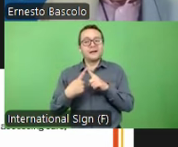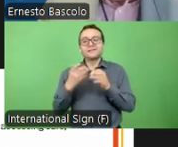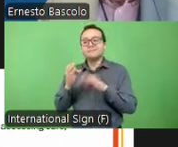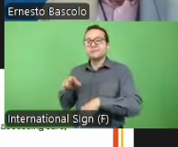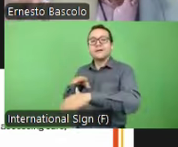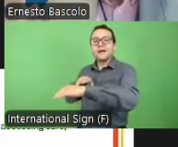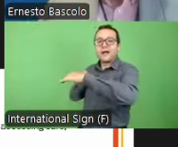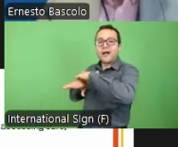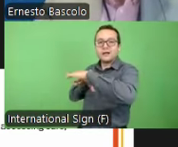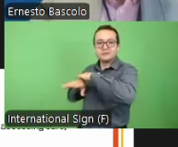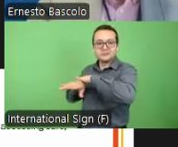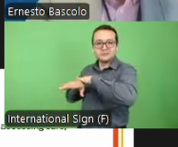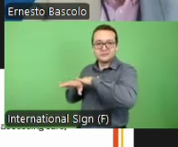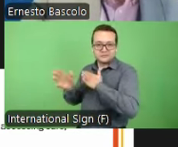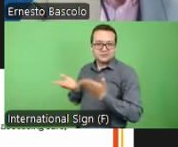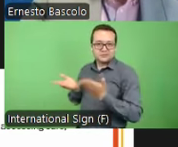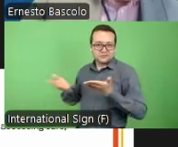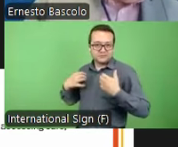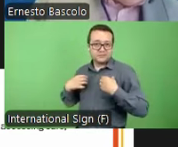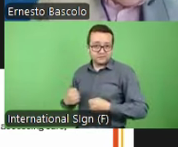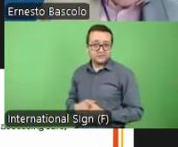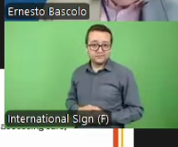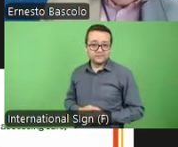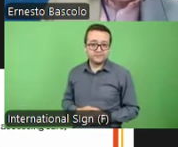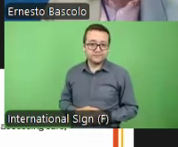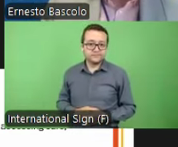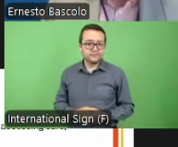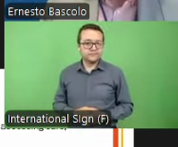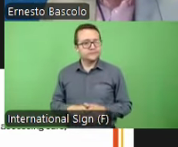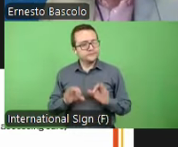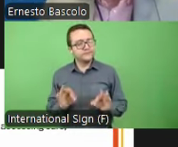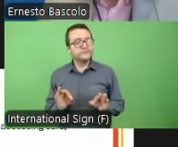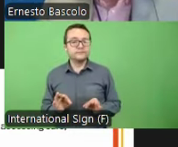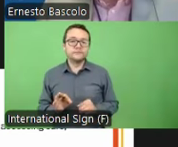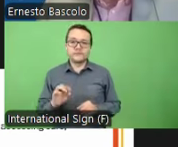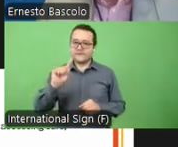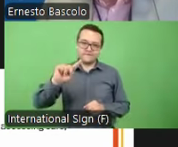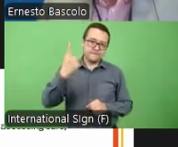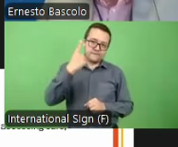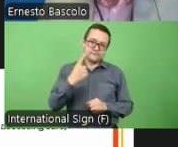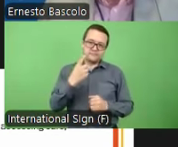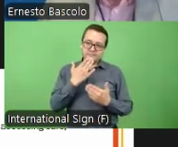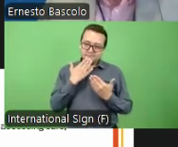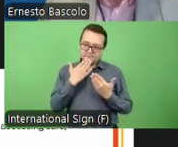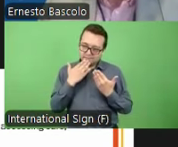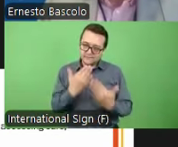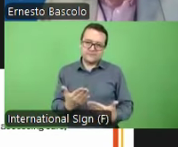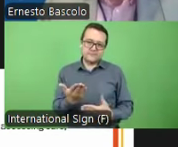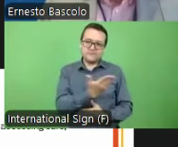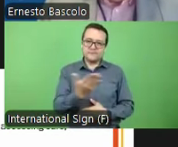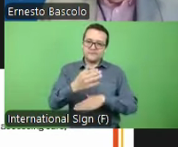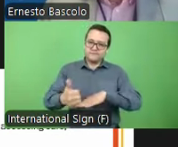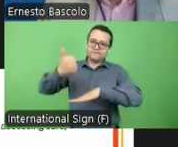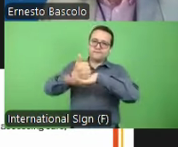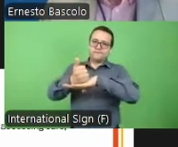quiero I do not dejar de want mencionar to forget el to mention agradecimiento primero the al director de la first OPS, my thanks